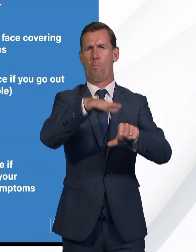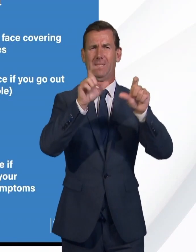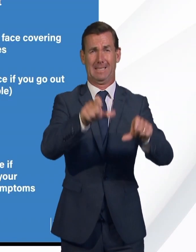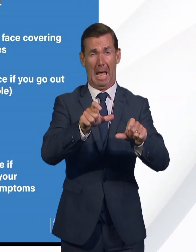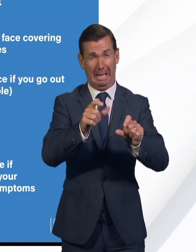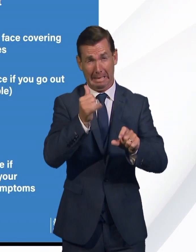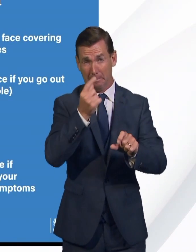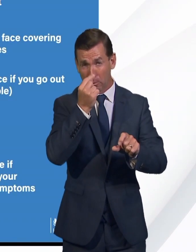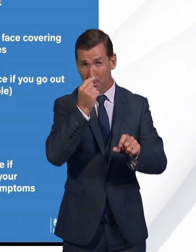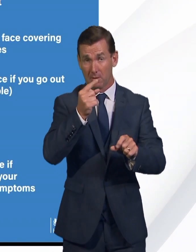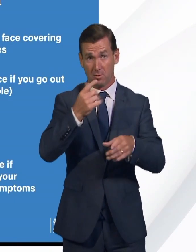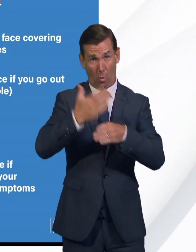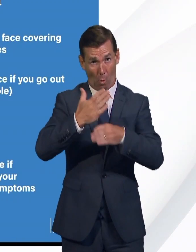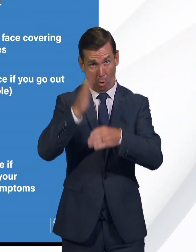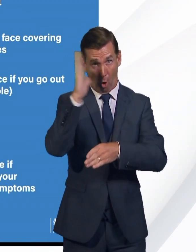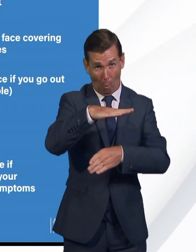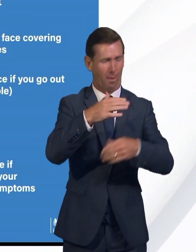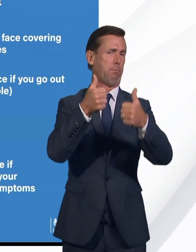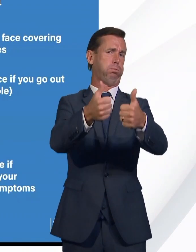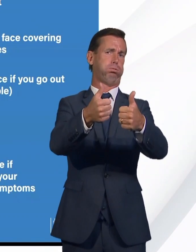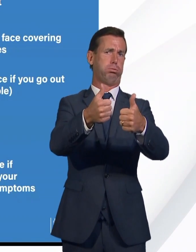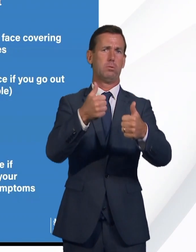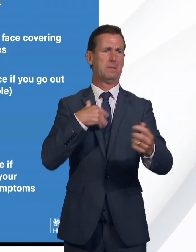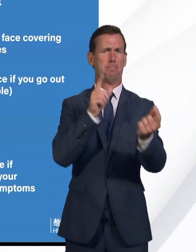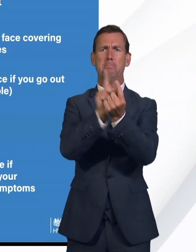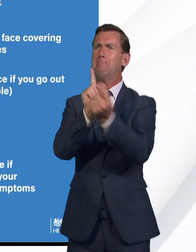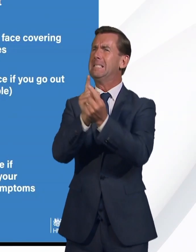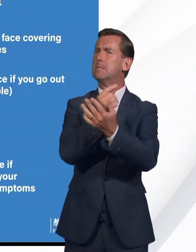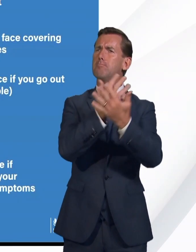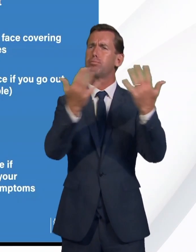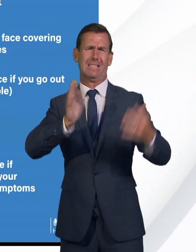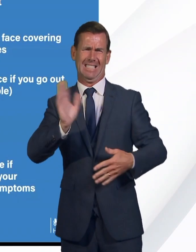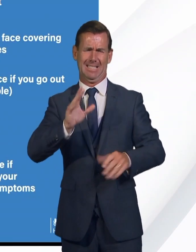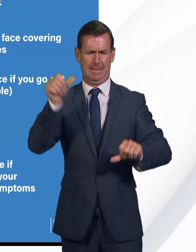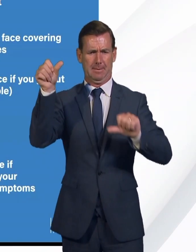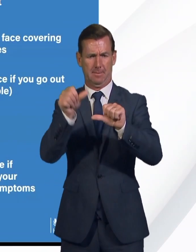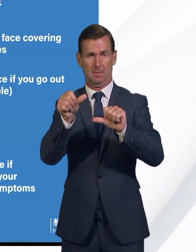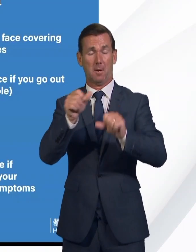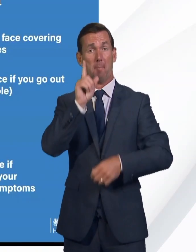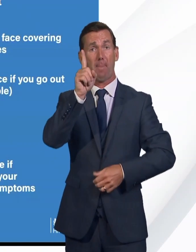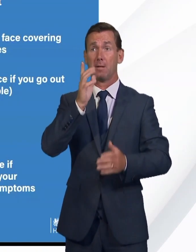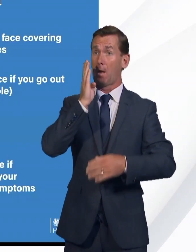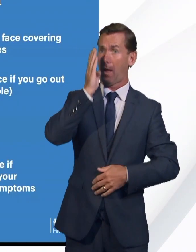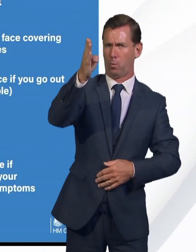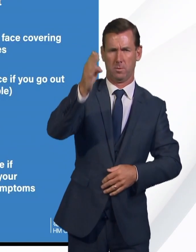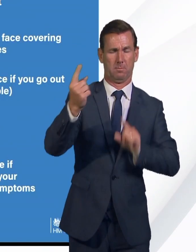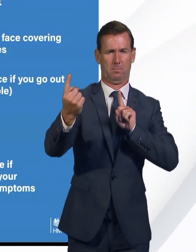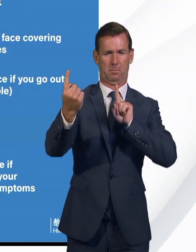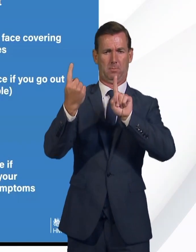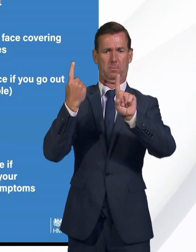home when you can, limiting contact with people, keeping your distance if you go out, 2 meters, wherever